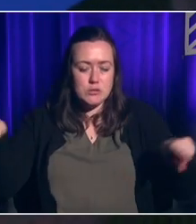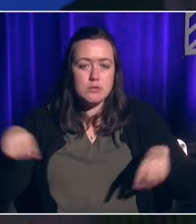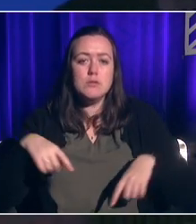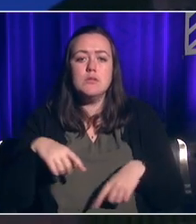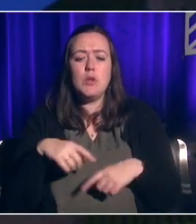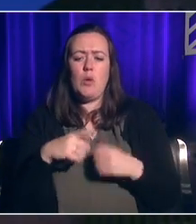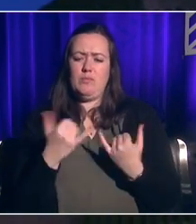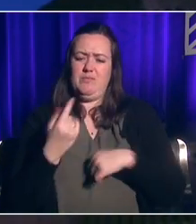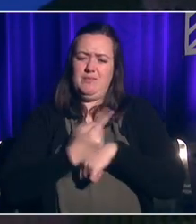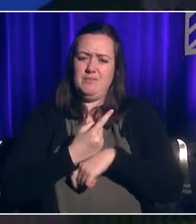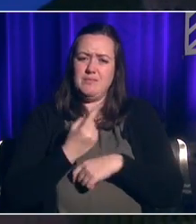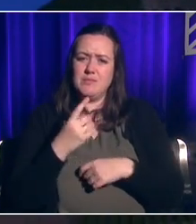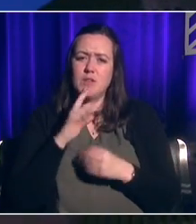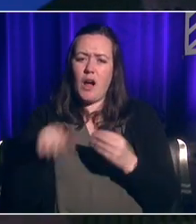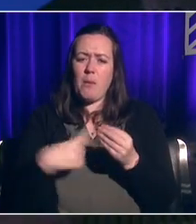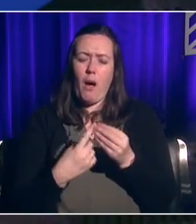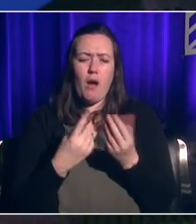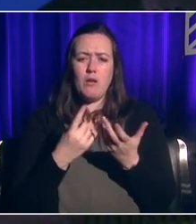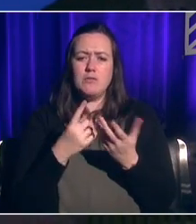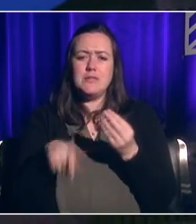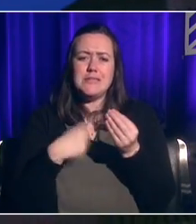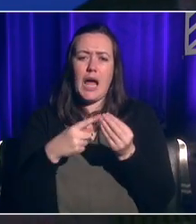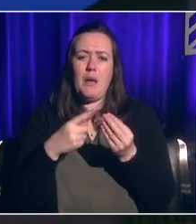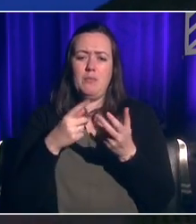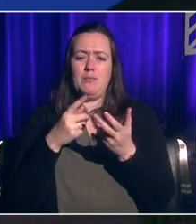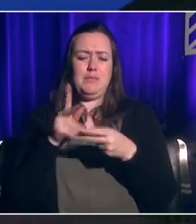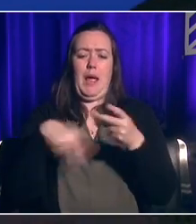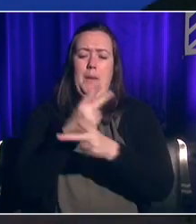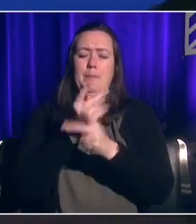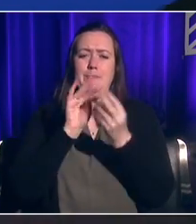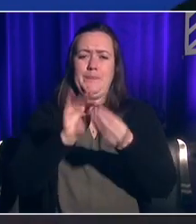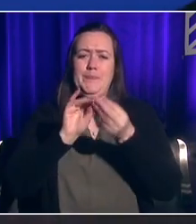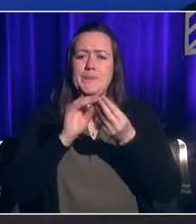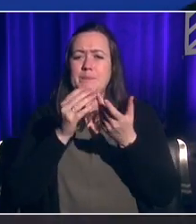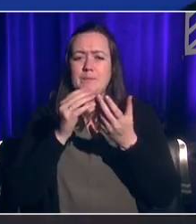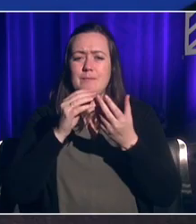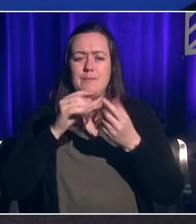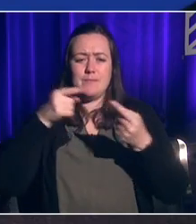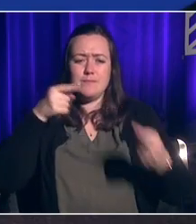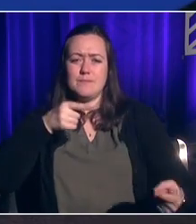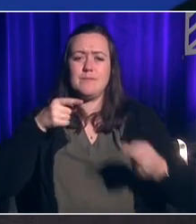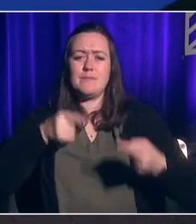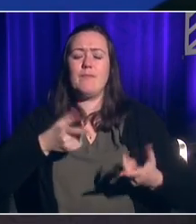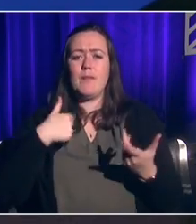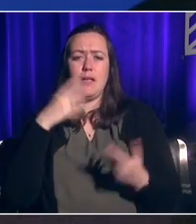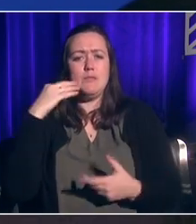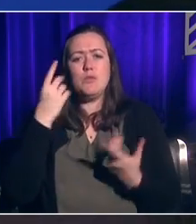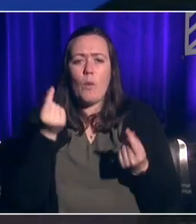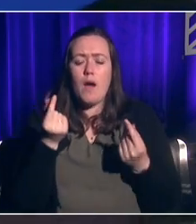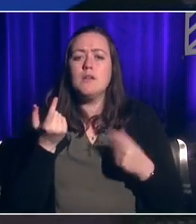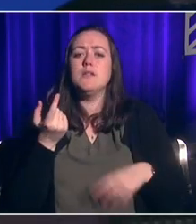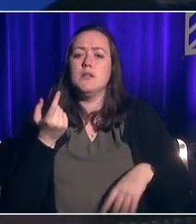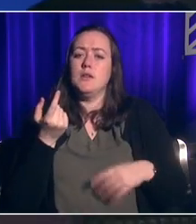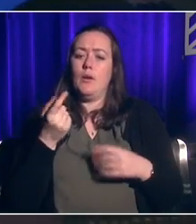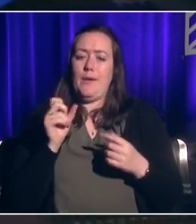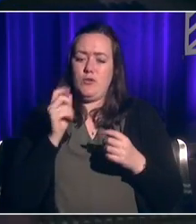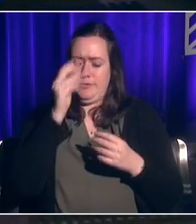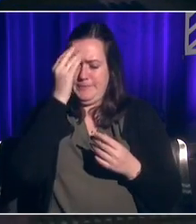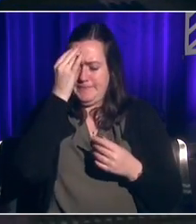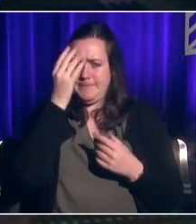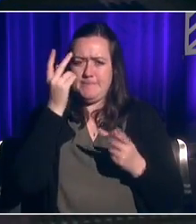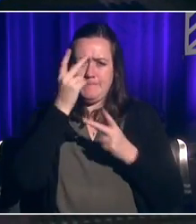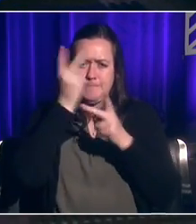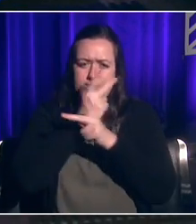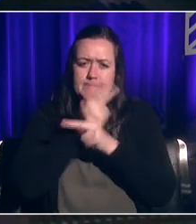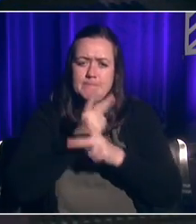be experiencing, and we're scratching our heads and we're trying to figure out, are we going to double down on ourselves as Americans, we should have a very